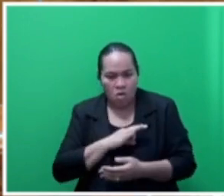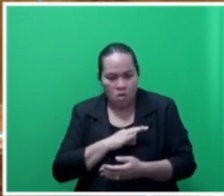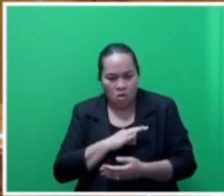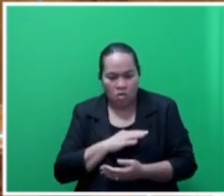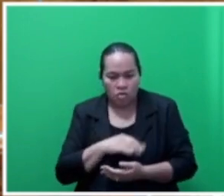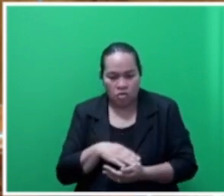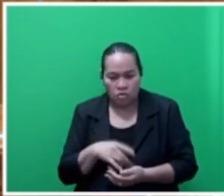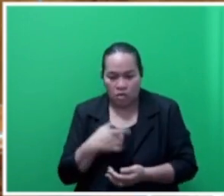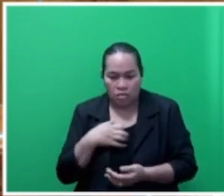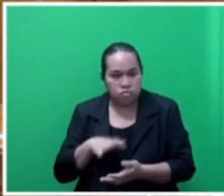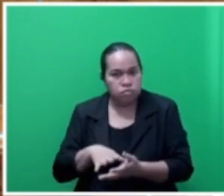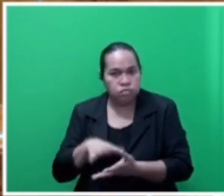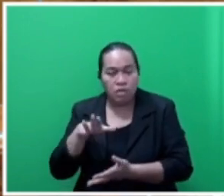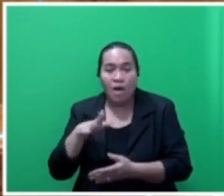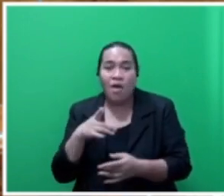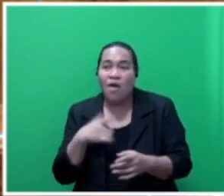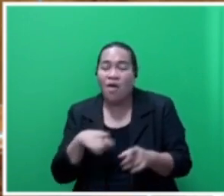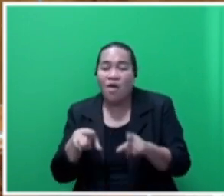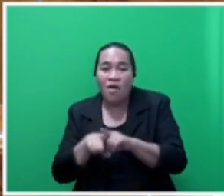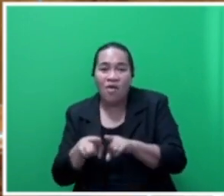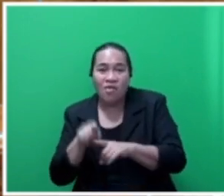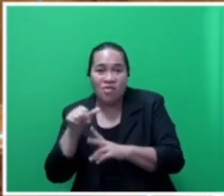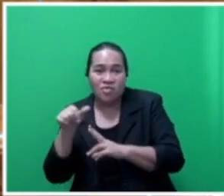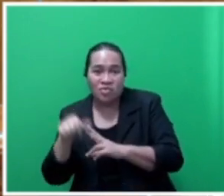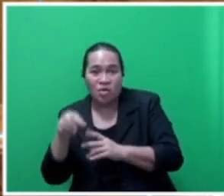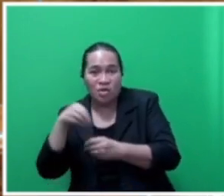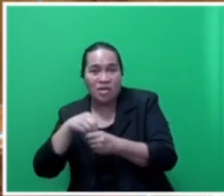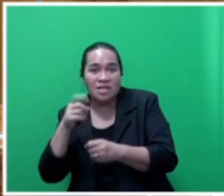revenue generated by tourism.